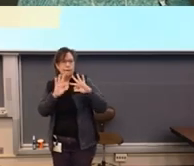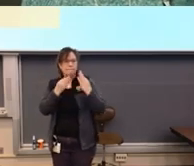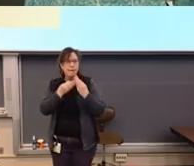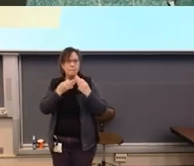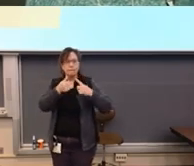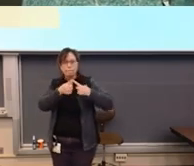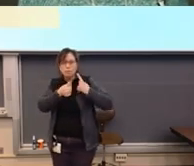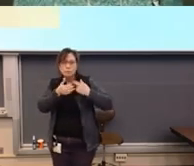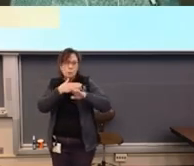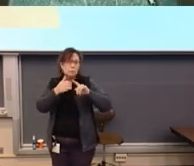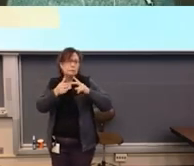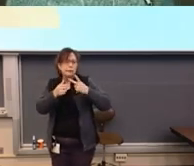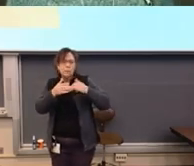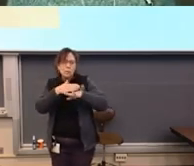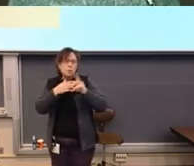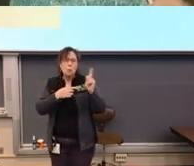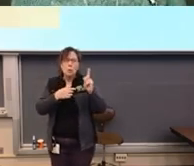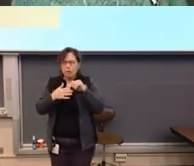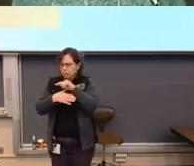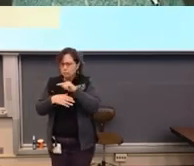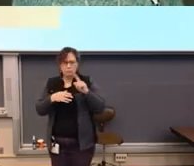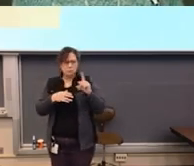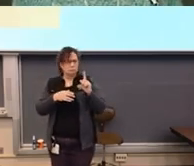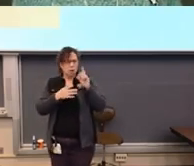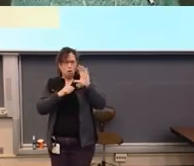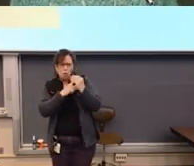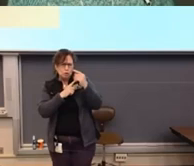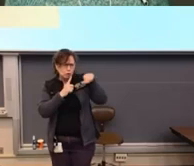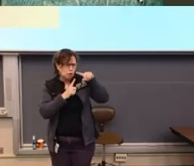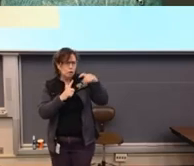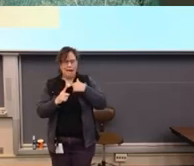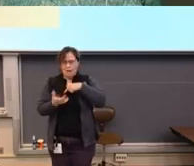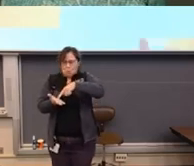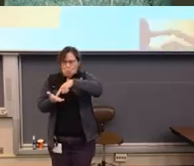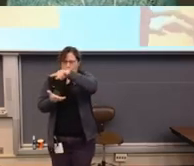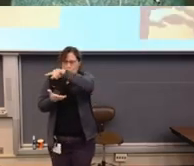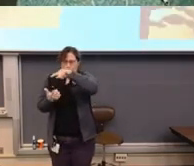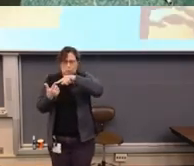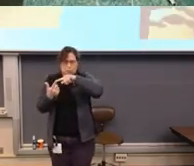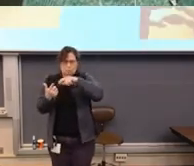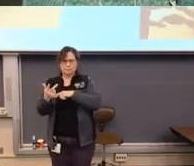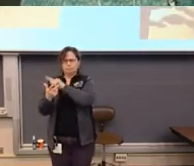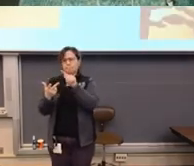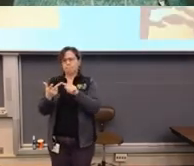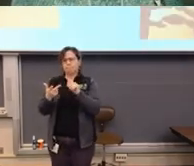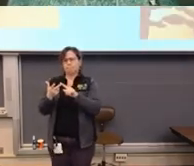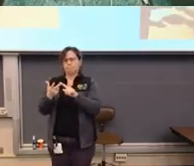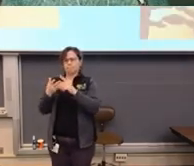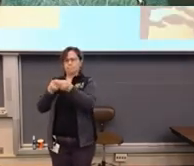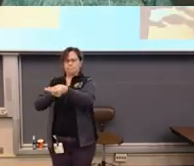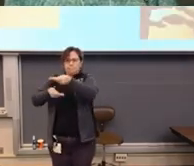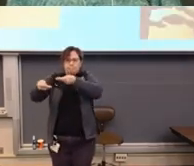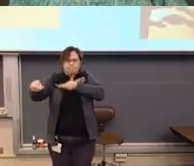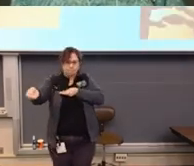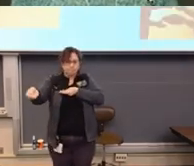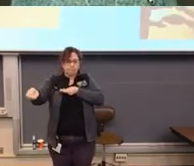cultural considerations, there's a sense that I owe this person something. And the last one is exchange. I feel like